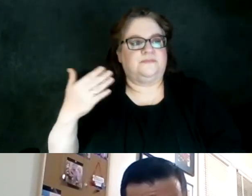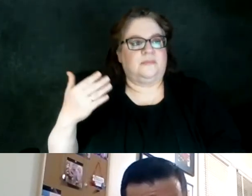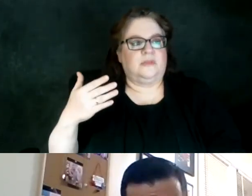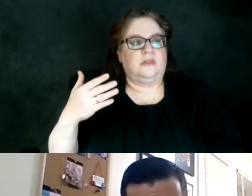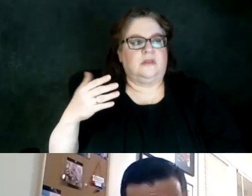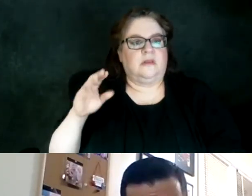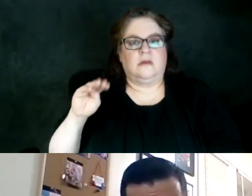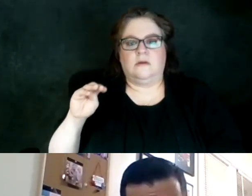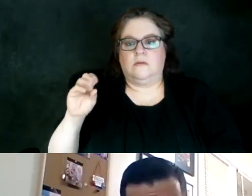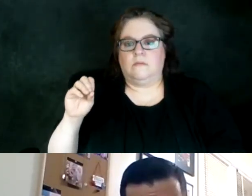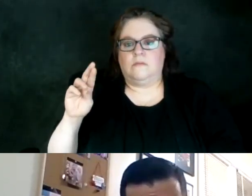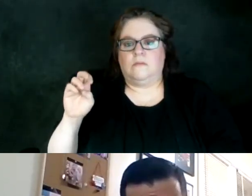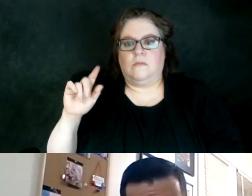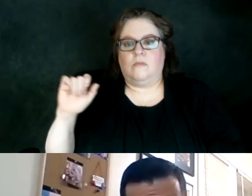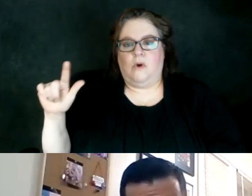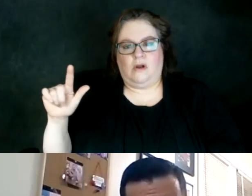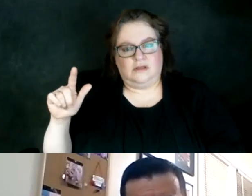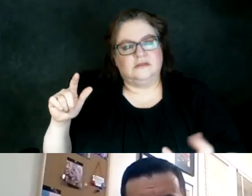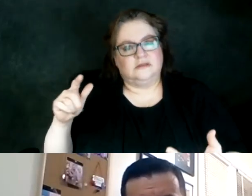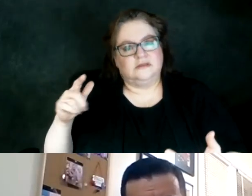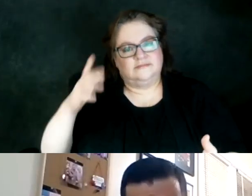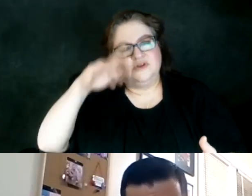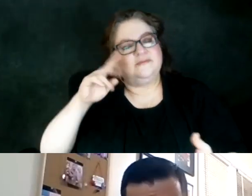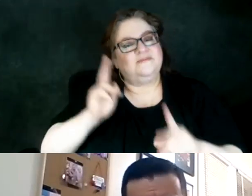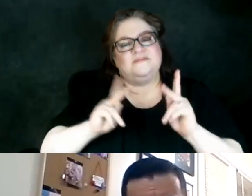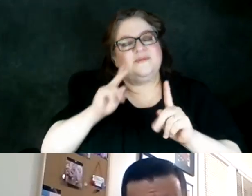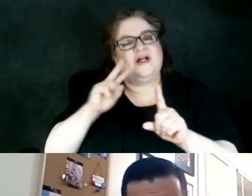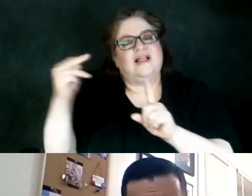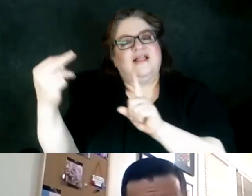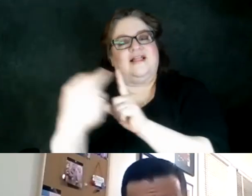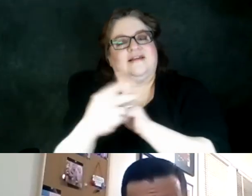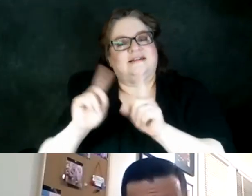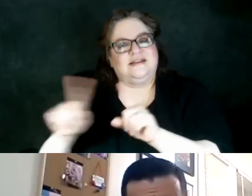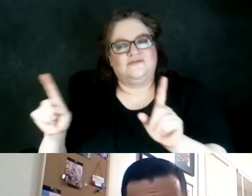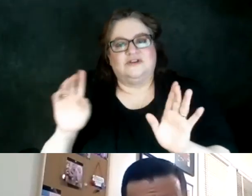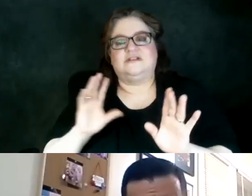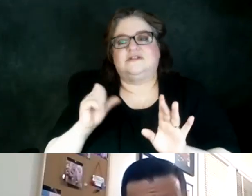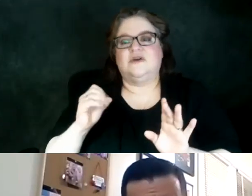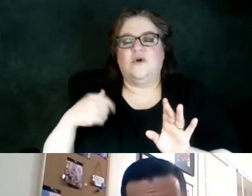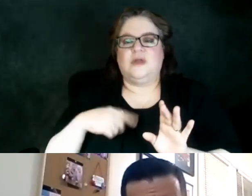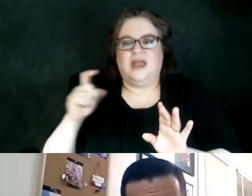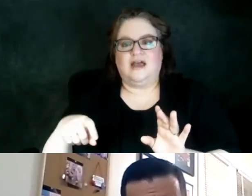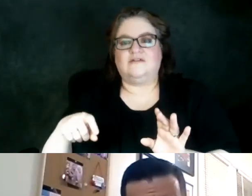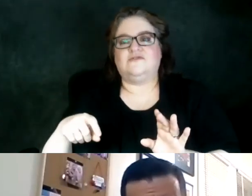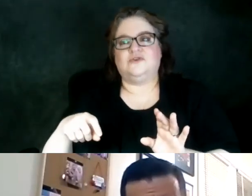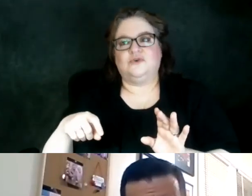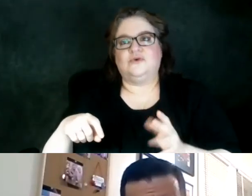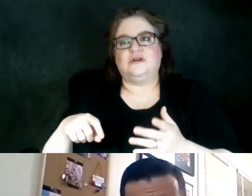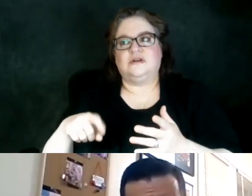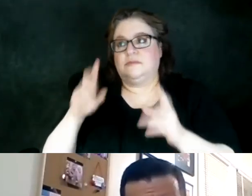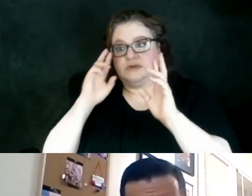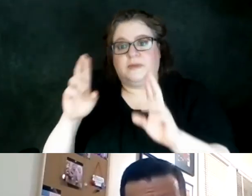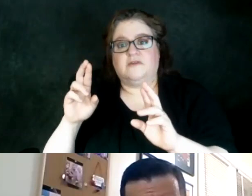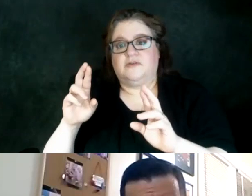moral, or some people is different. So we have to be the